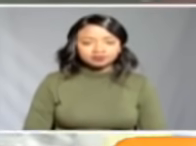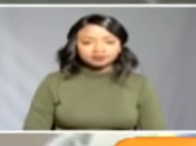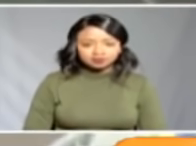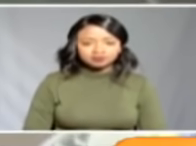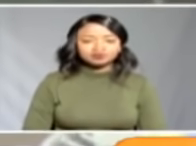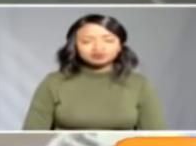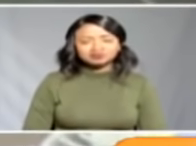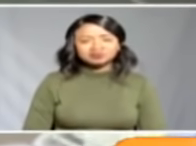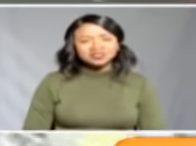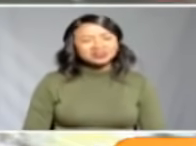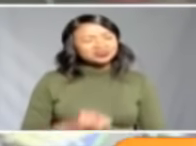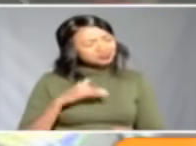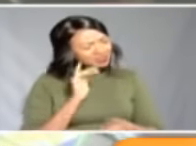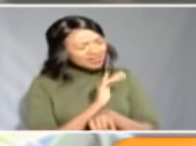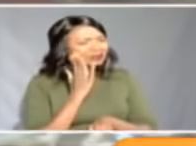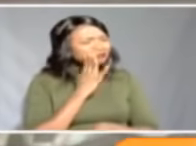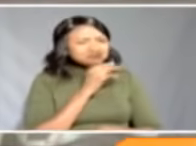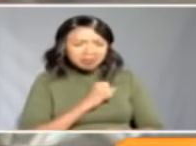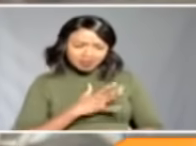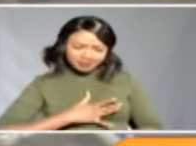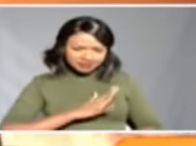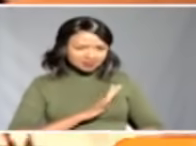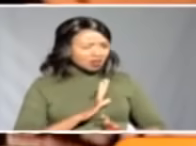I asked the grandmother not to do it.